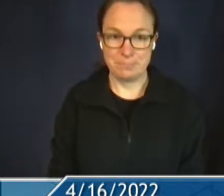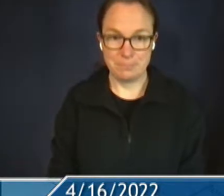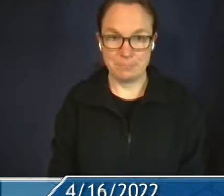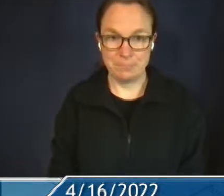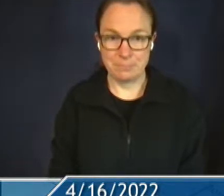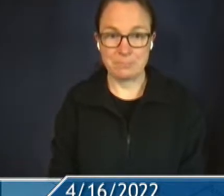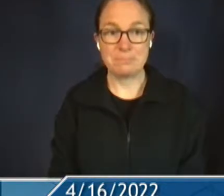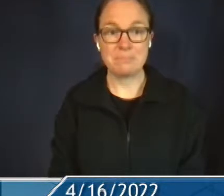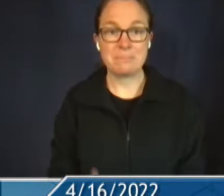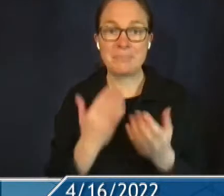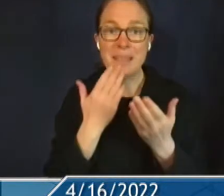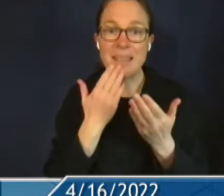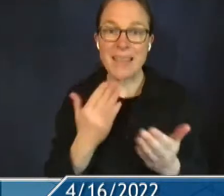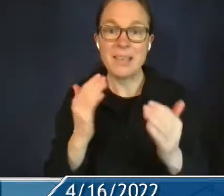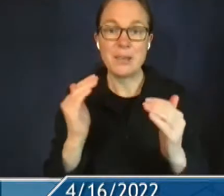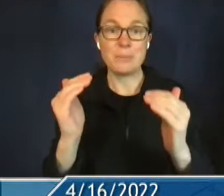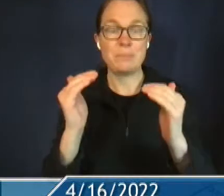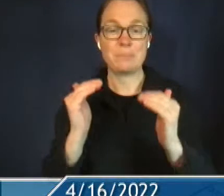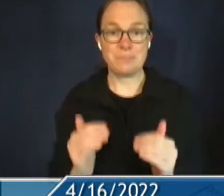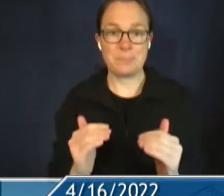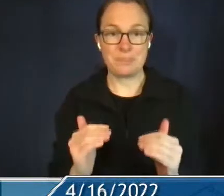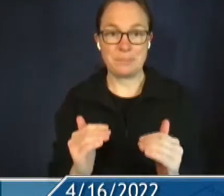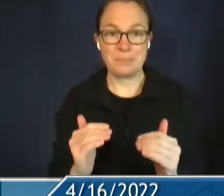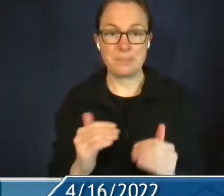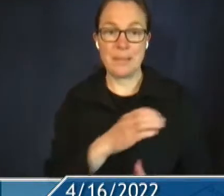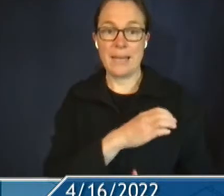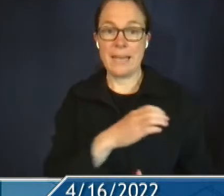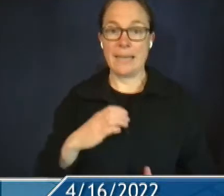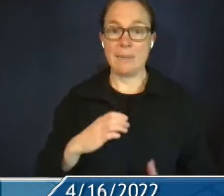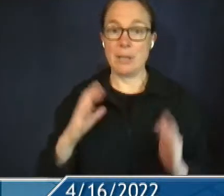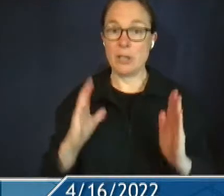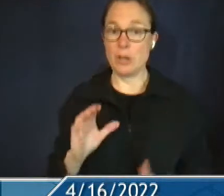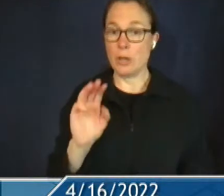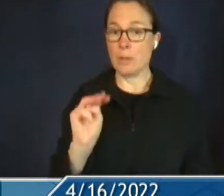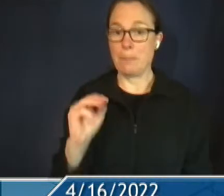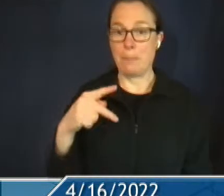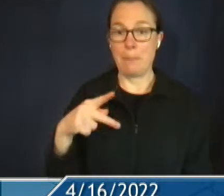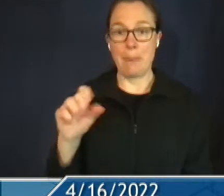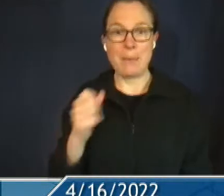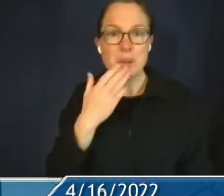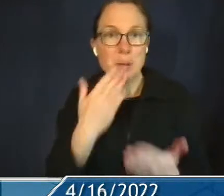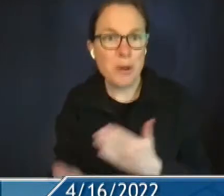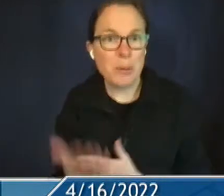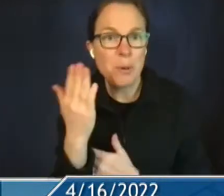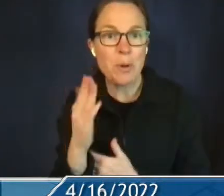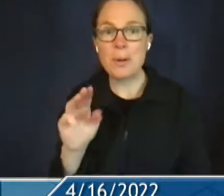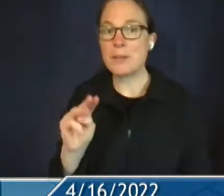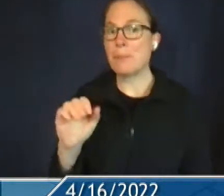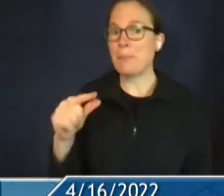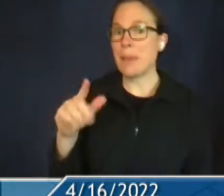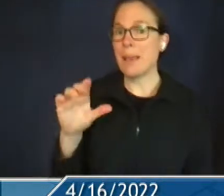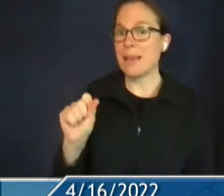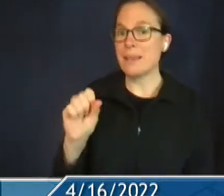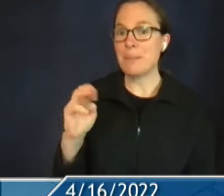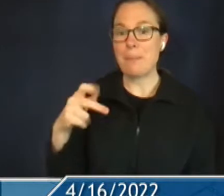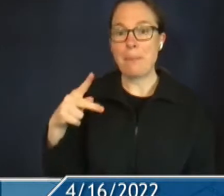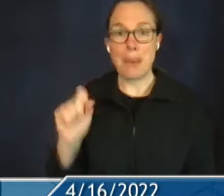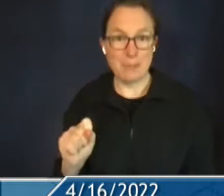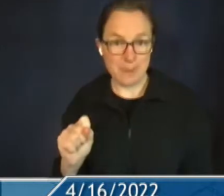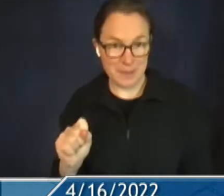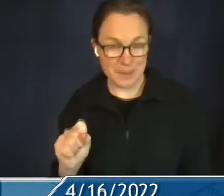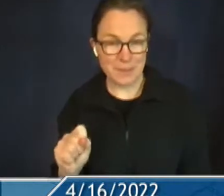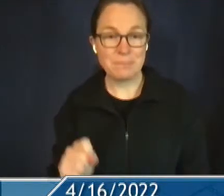Thank you. Next, we'll hear from Commissioner Mapps. Good morning, everybody. My name is Mengus Mapps. I'm one of your commissioners on Portland